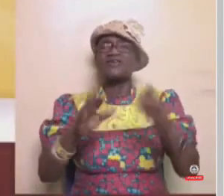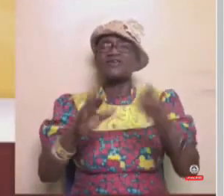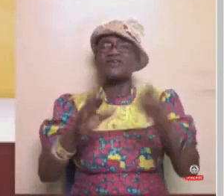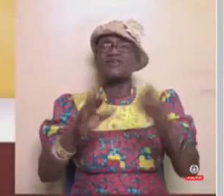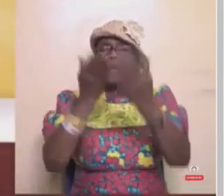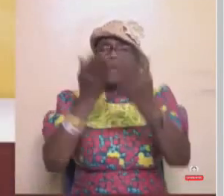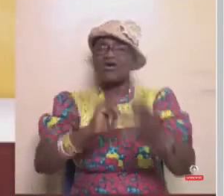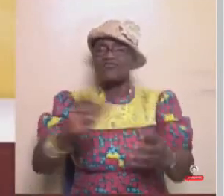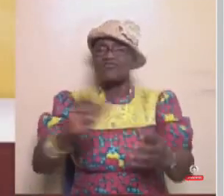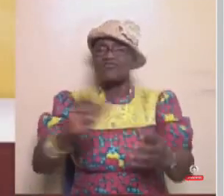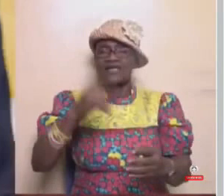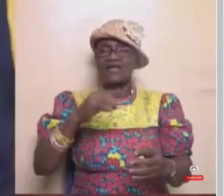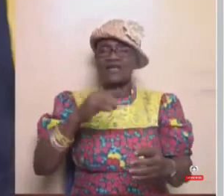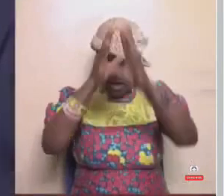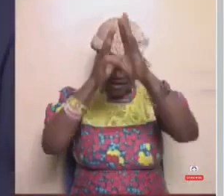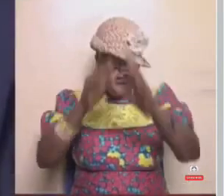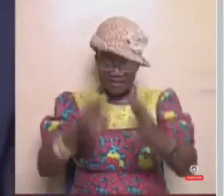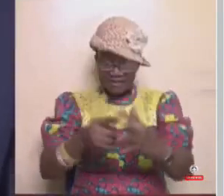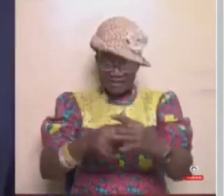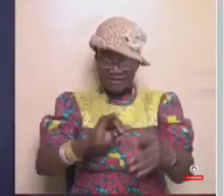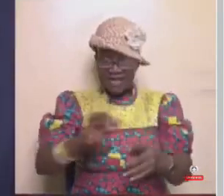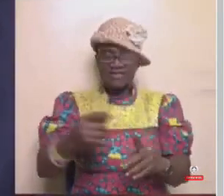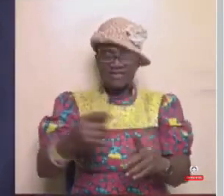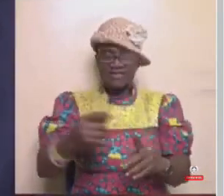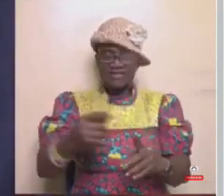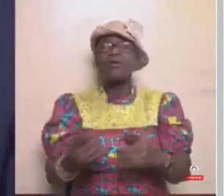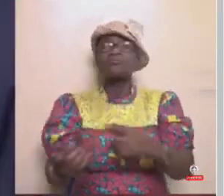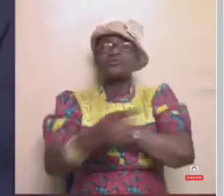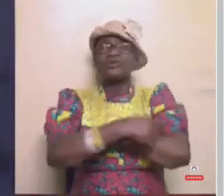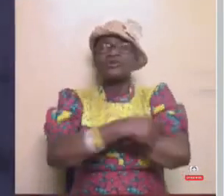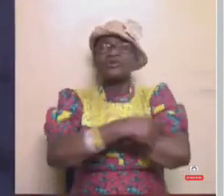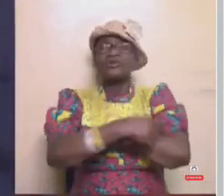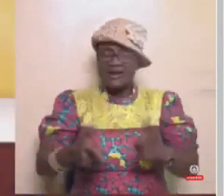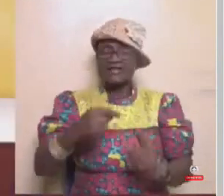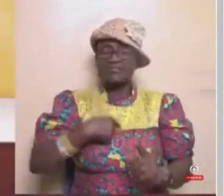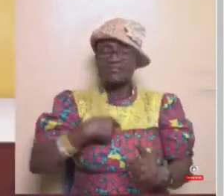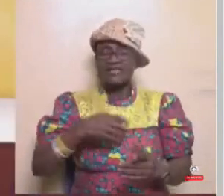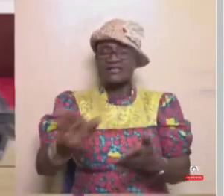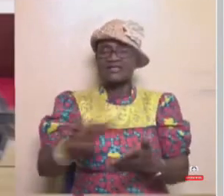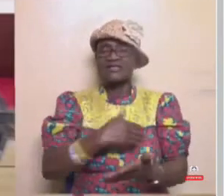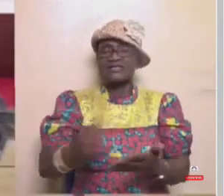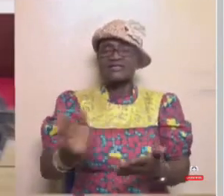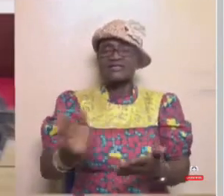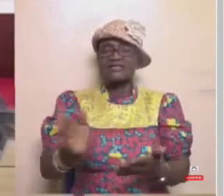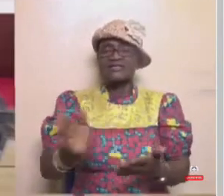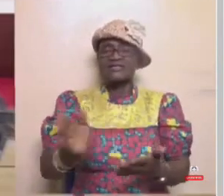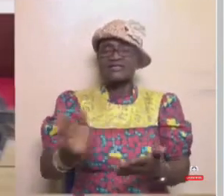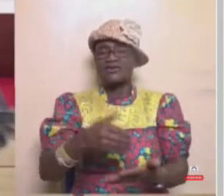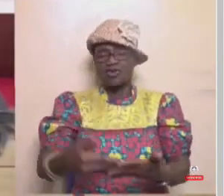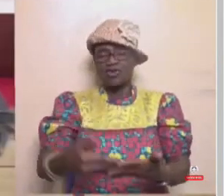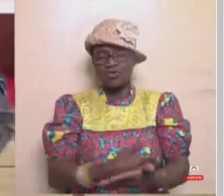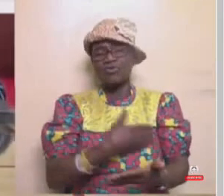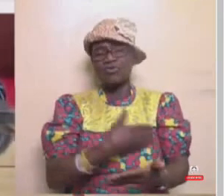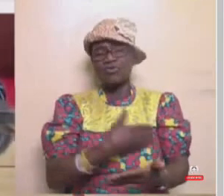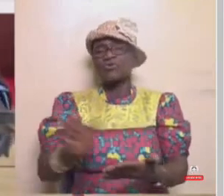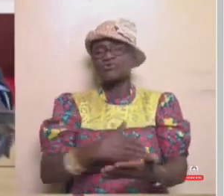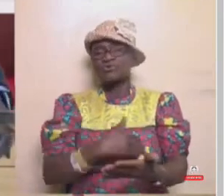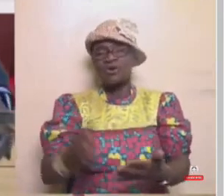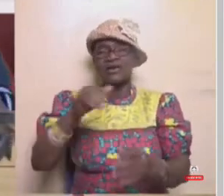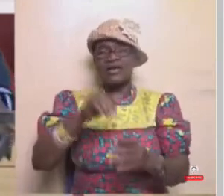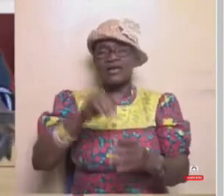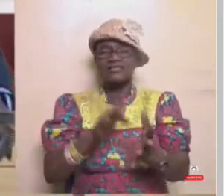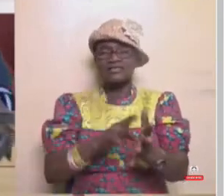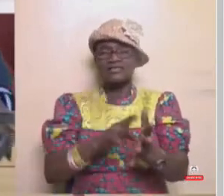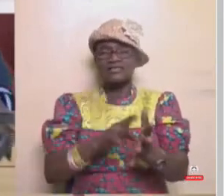from today, let me sing a new song in the name of Jesus. Beginning from now, let me sing